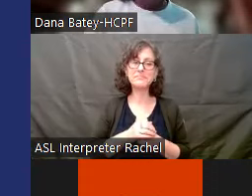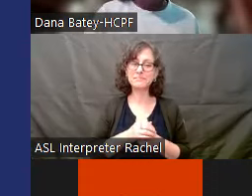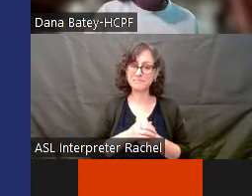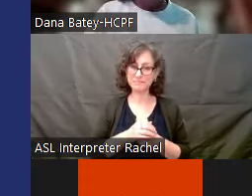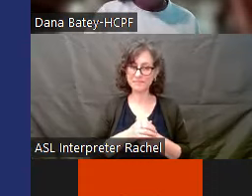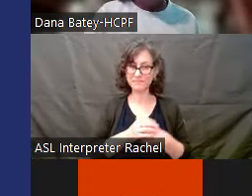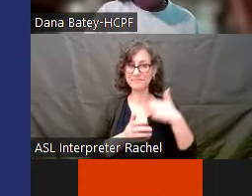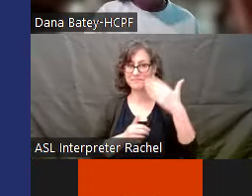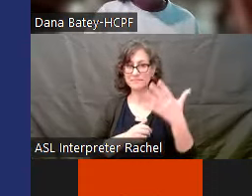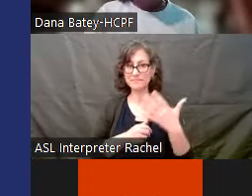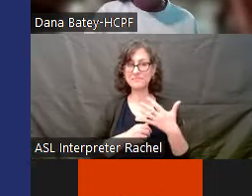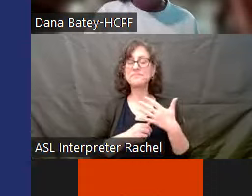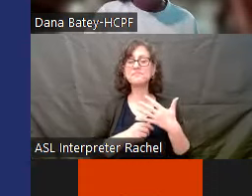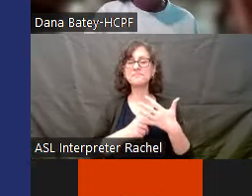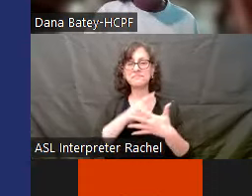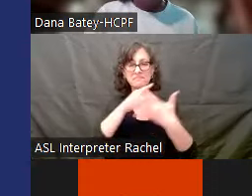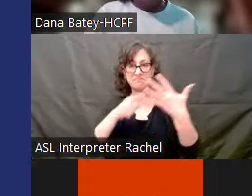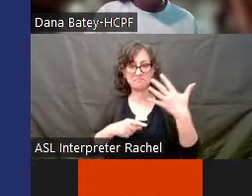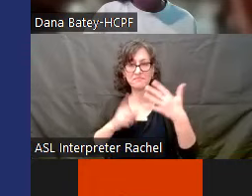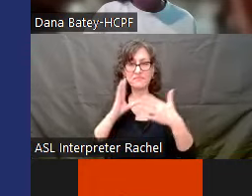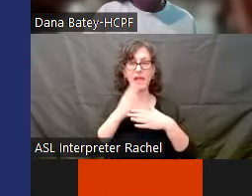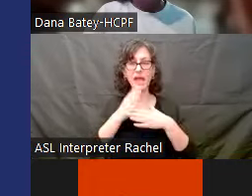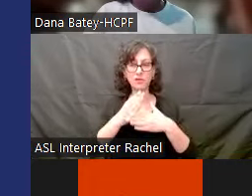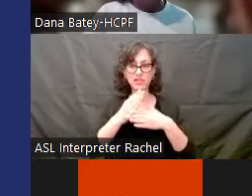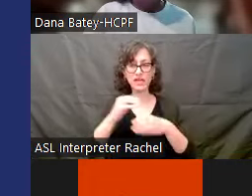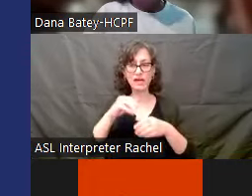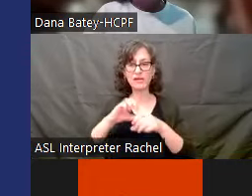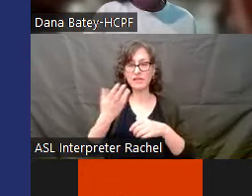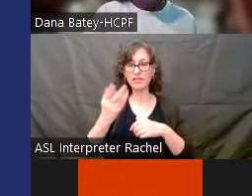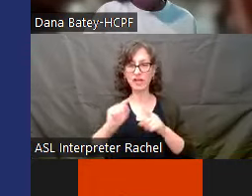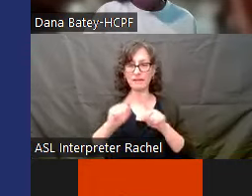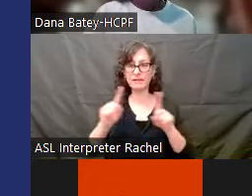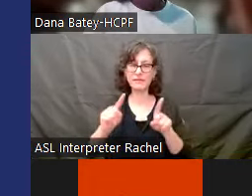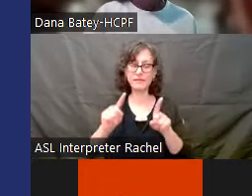forms that you have been working on. I will share those in chat in just a moment.